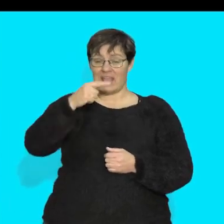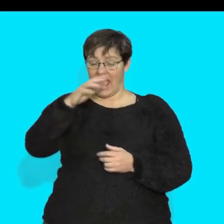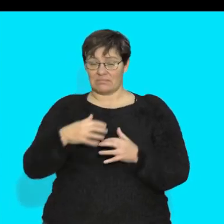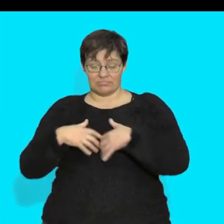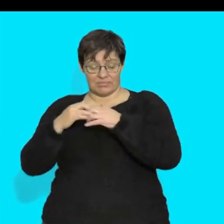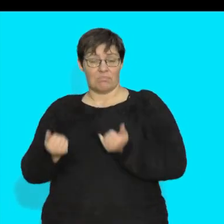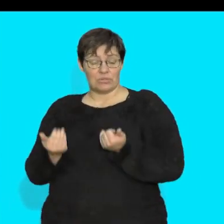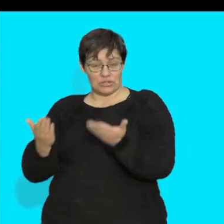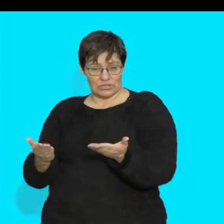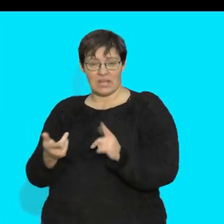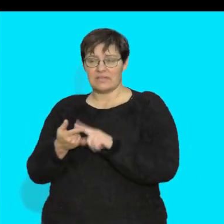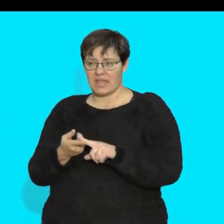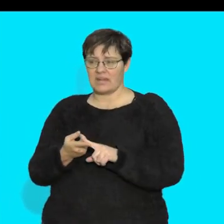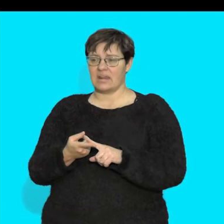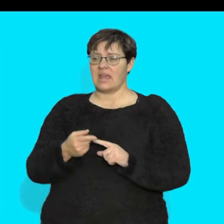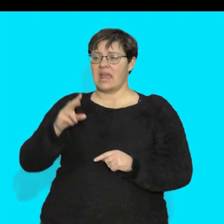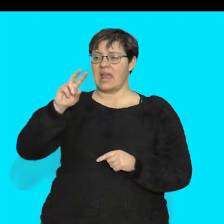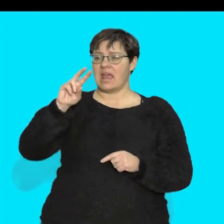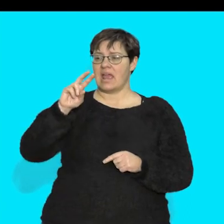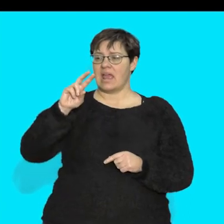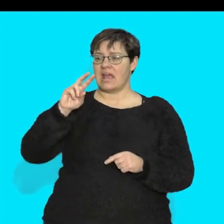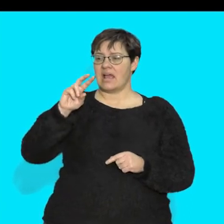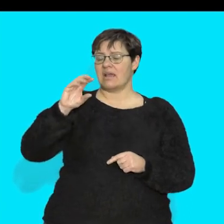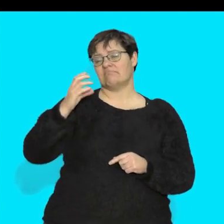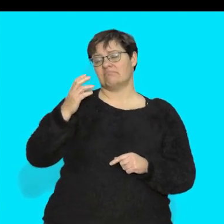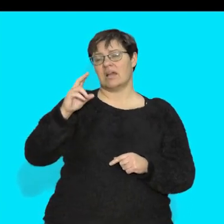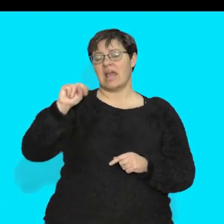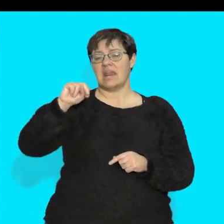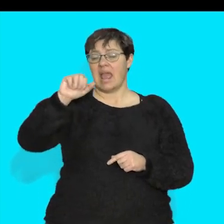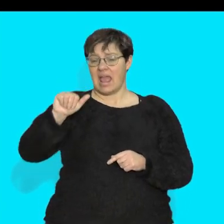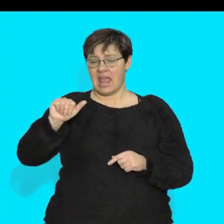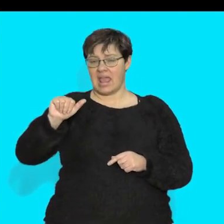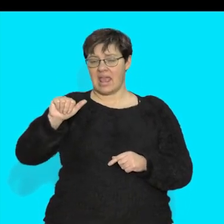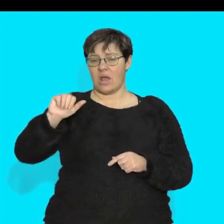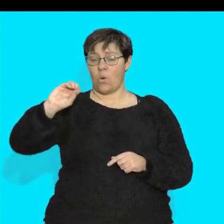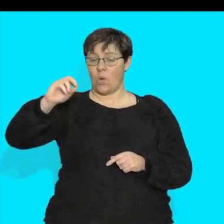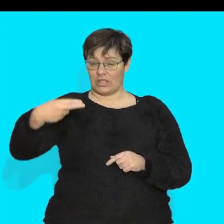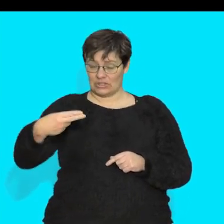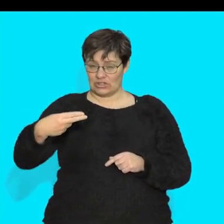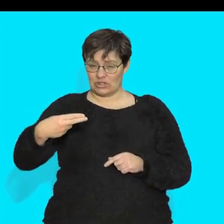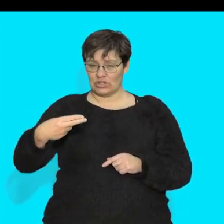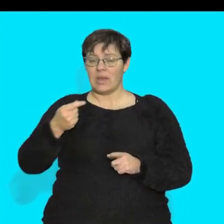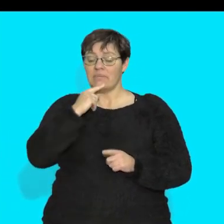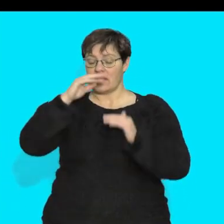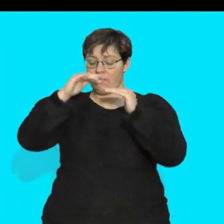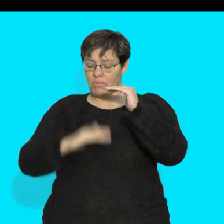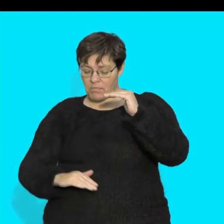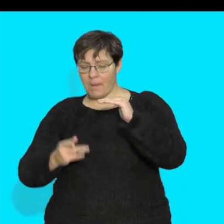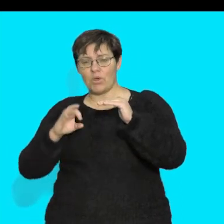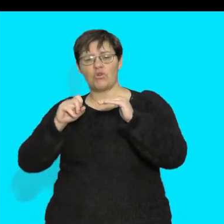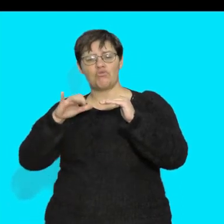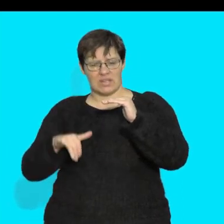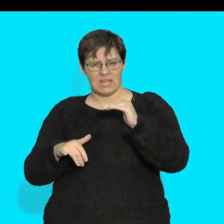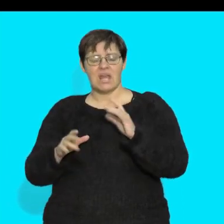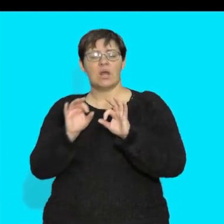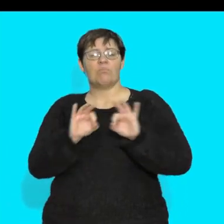hydroxide and mercury. What sinks to the bottom is mercury and some pure water. Pure water gets